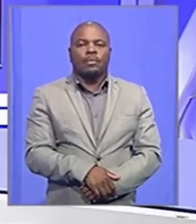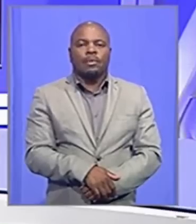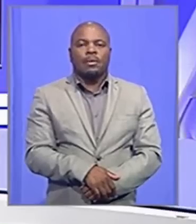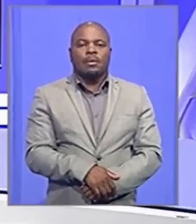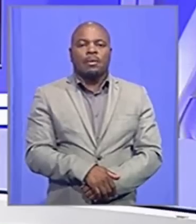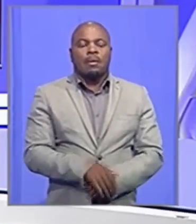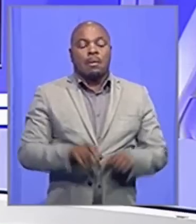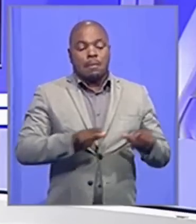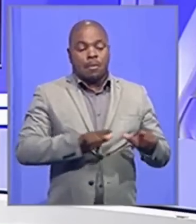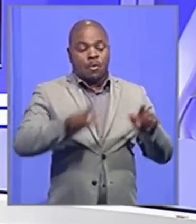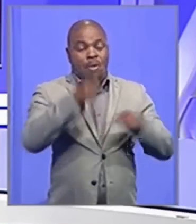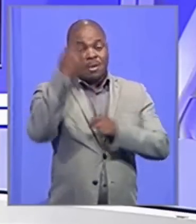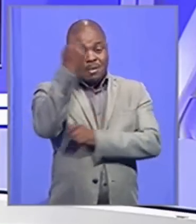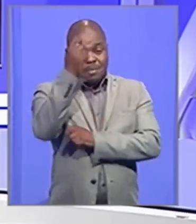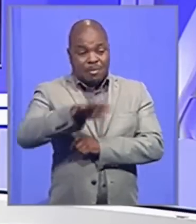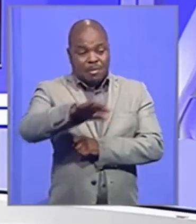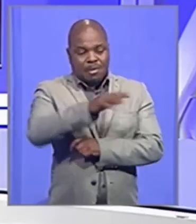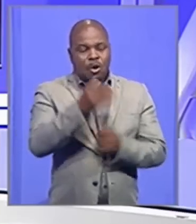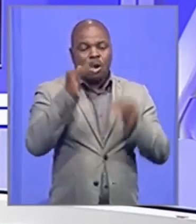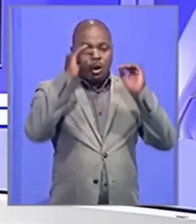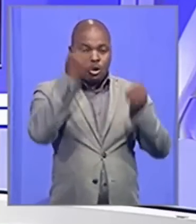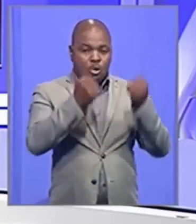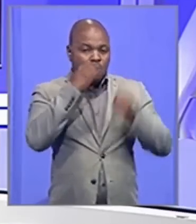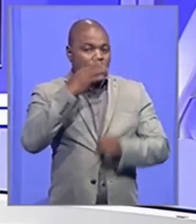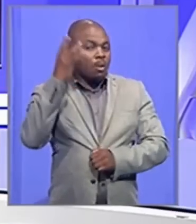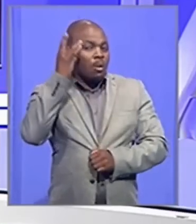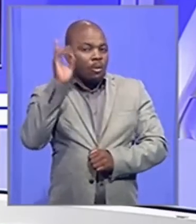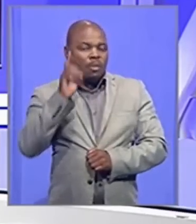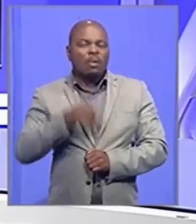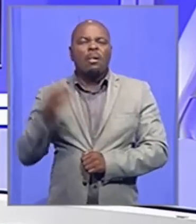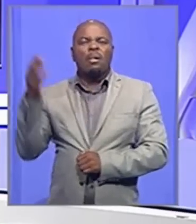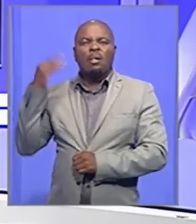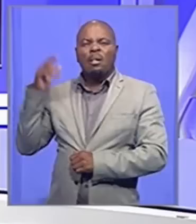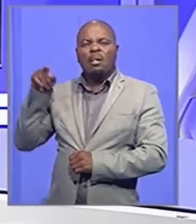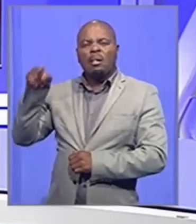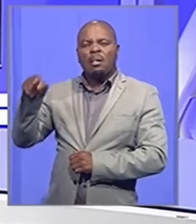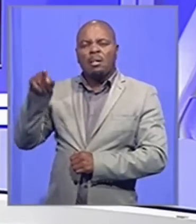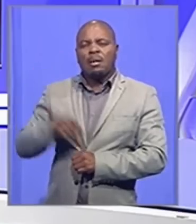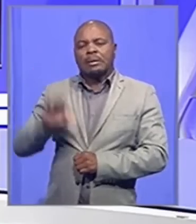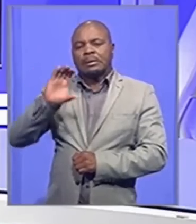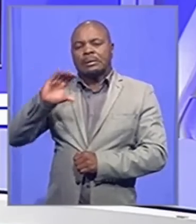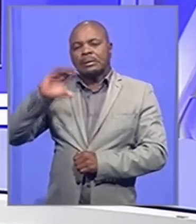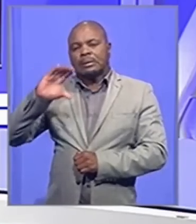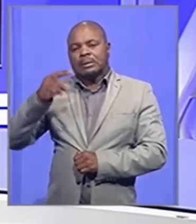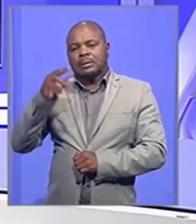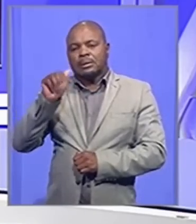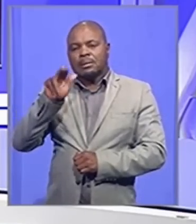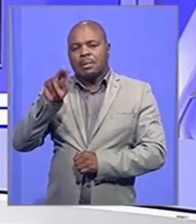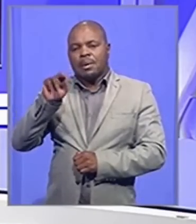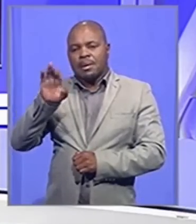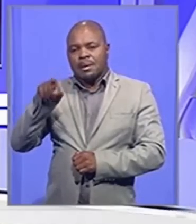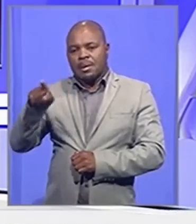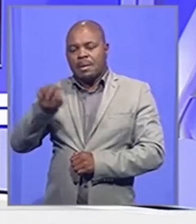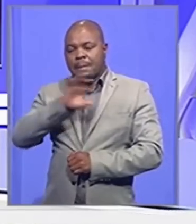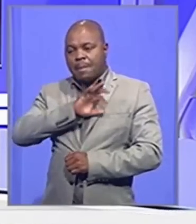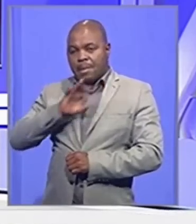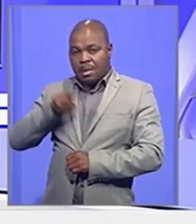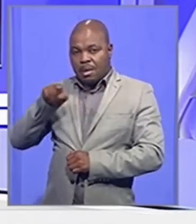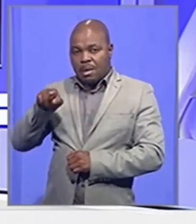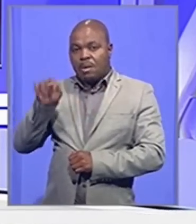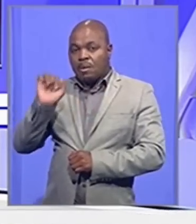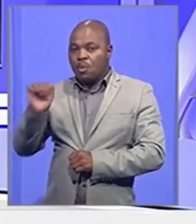Kgotlatshekelo kgolo kwa Polokwane kwa Limpopo e utlwile bosupi jwa se se diragetseng bosigo jo meyara wa mmasepala wa Collins Chabane